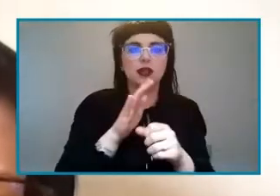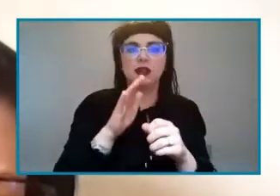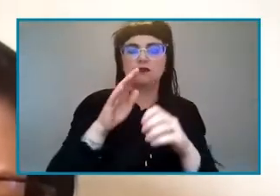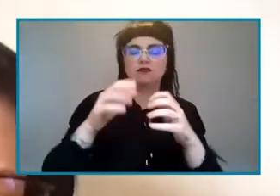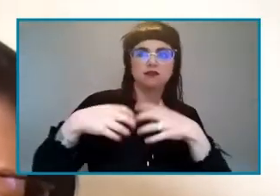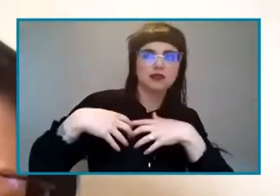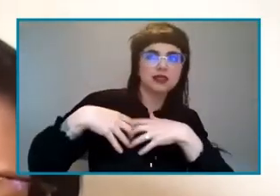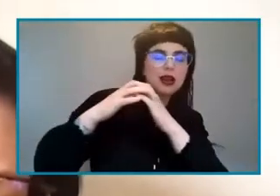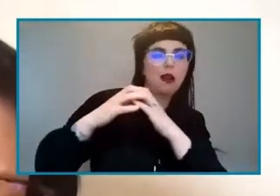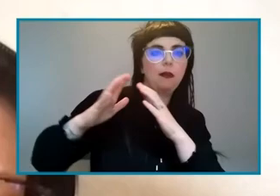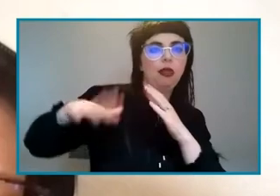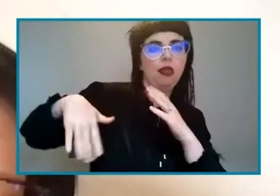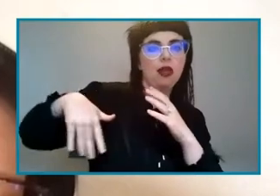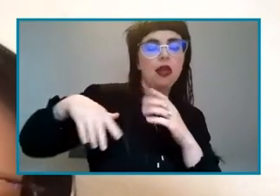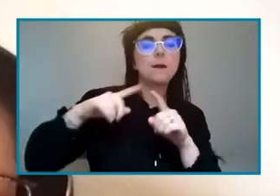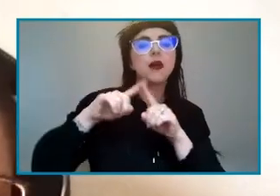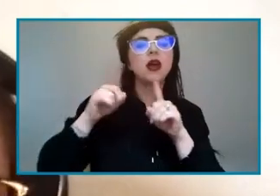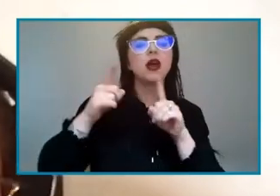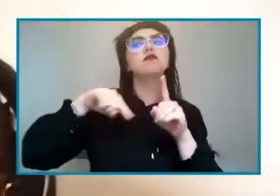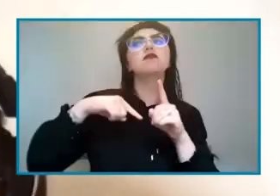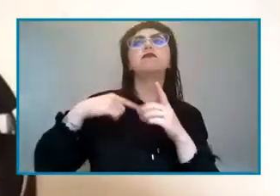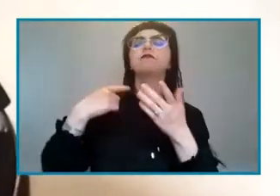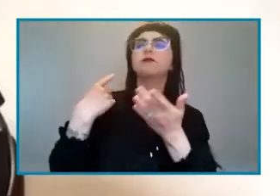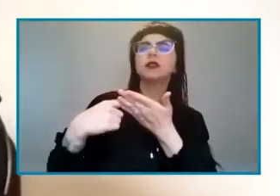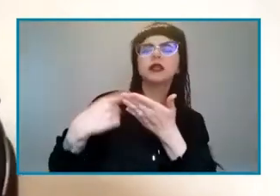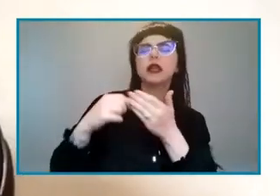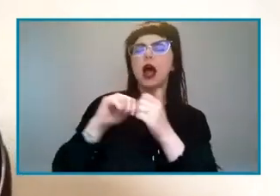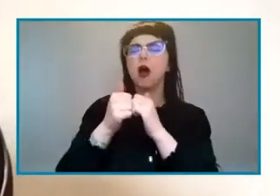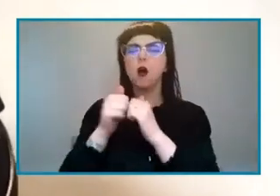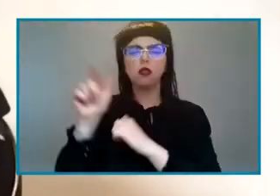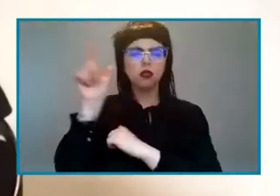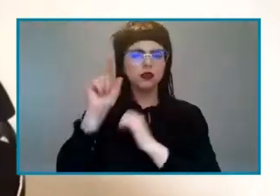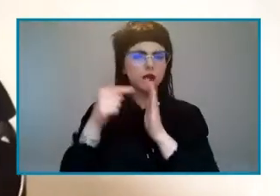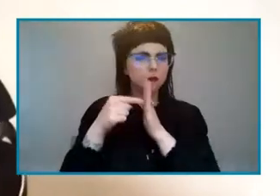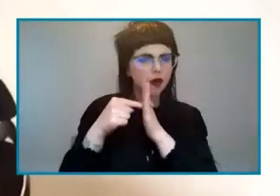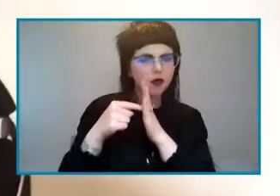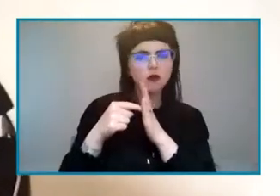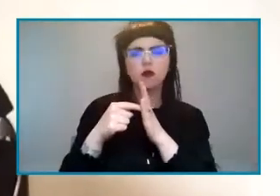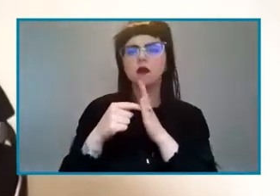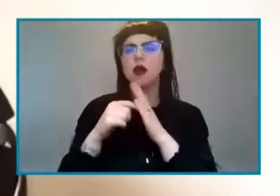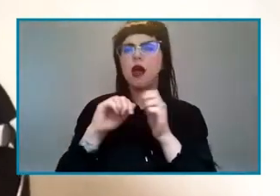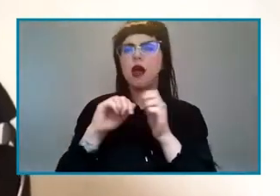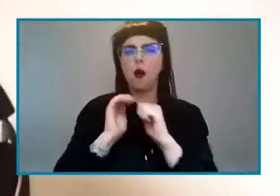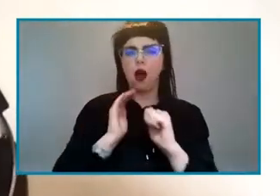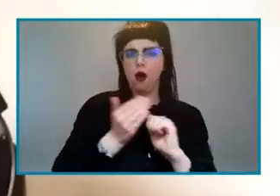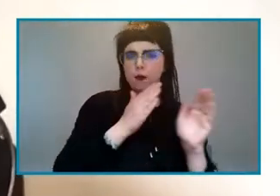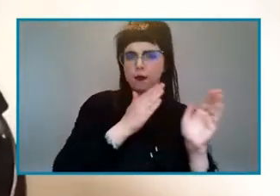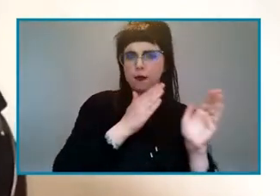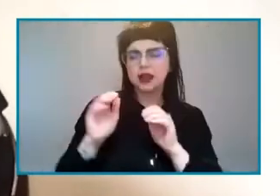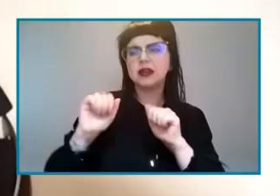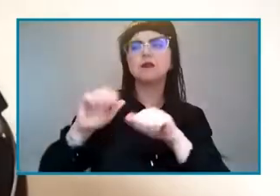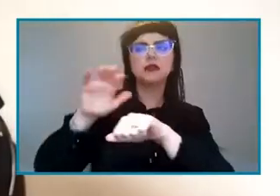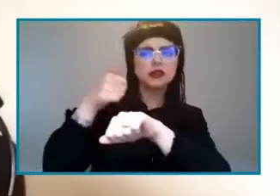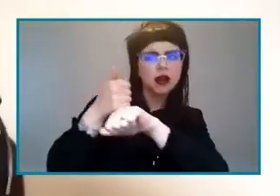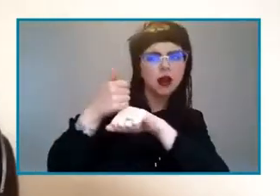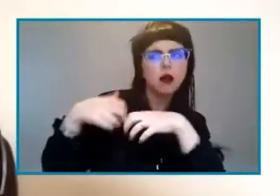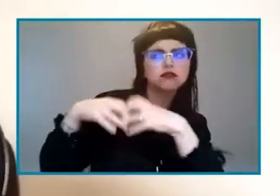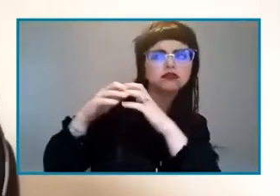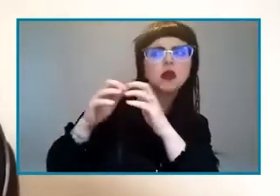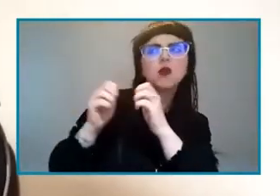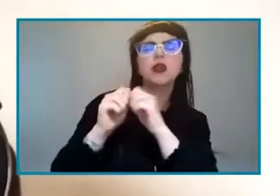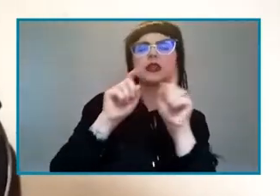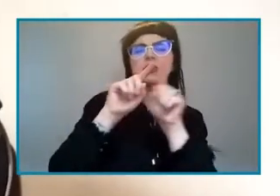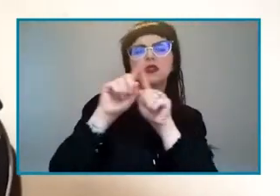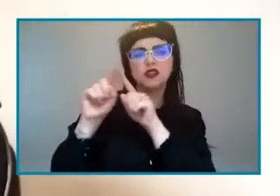about how our logic model plan can be implemented with other programs